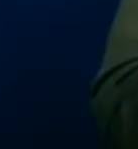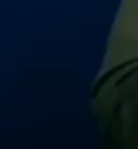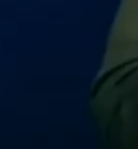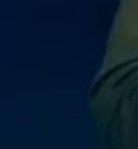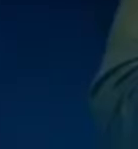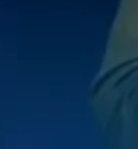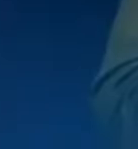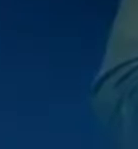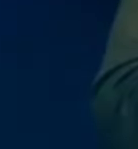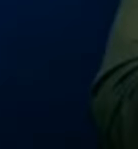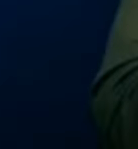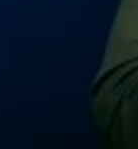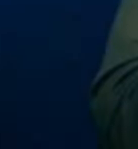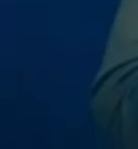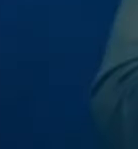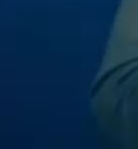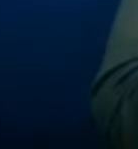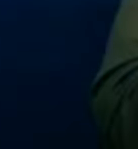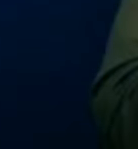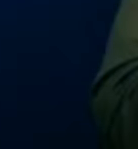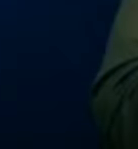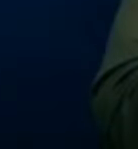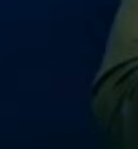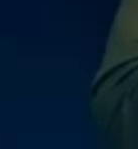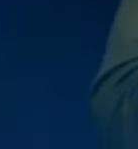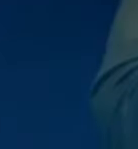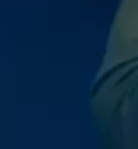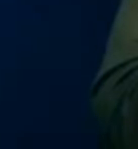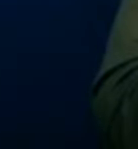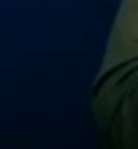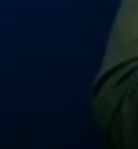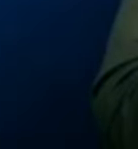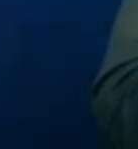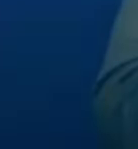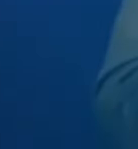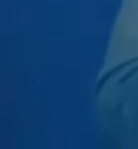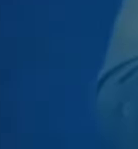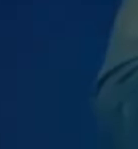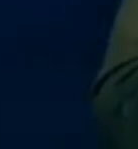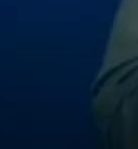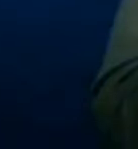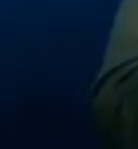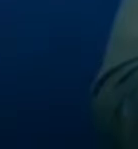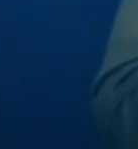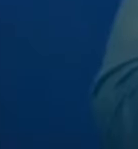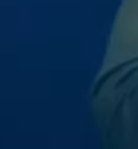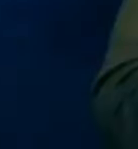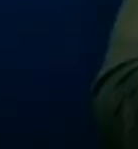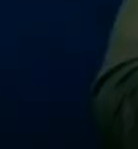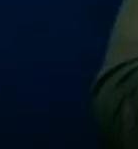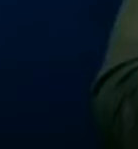me. I won the lottery of life by being born to a deaconess of the Church of Pentecost. And